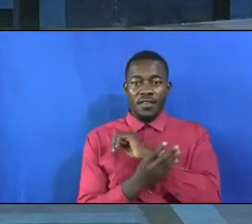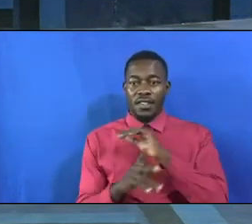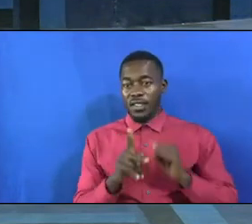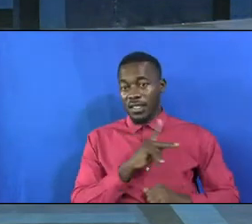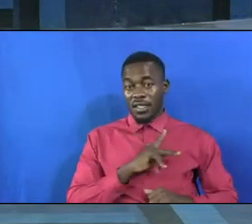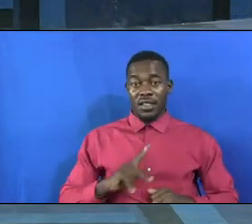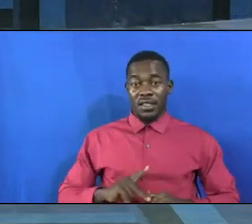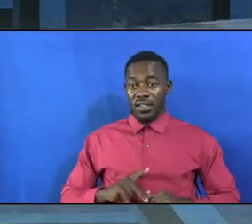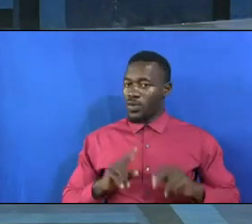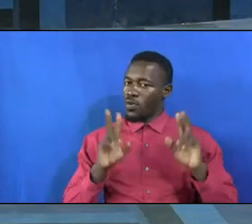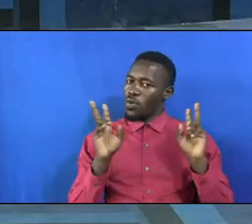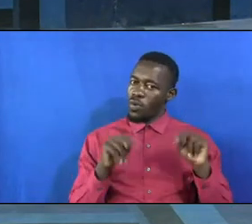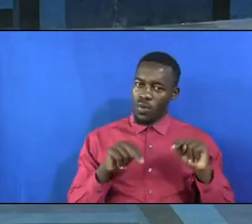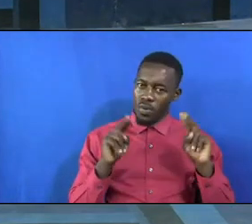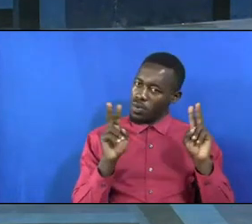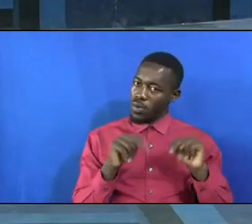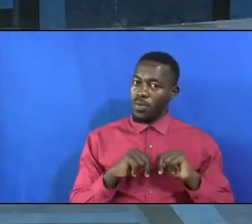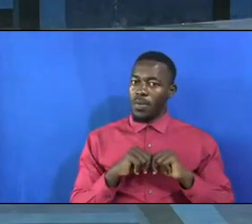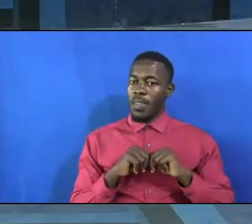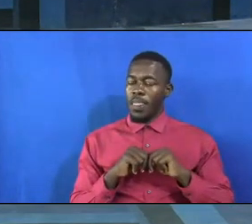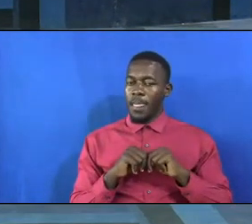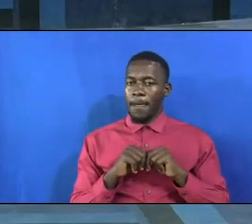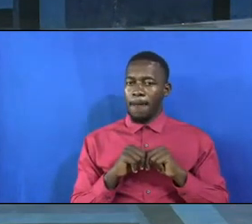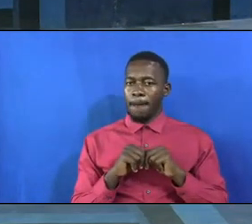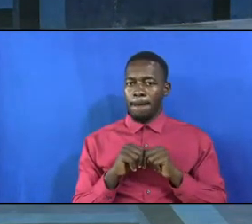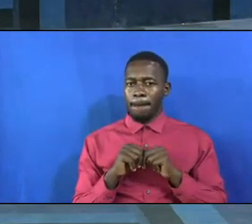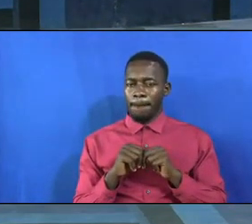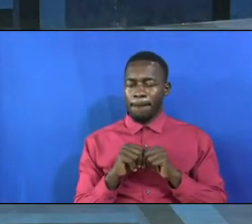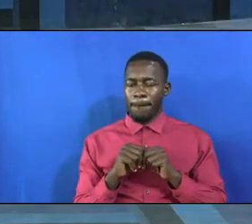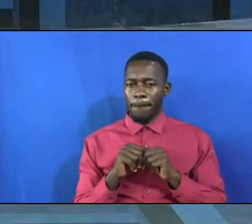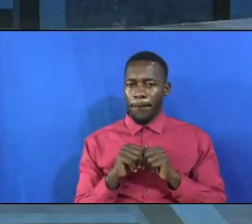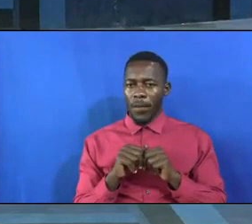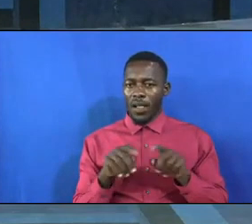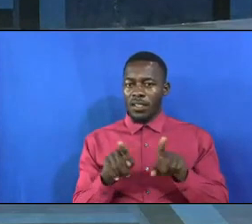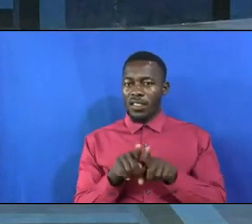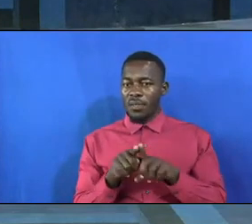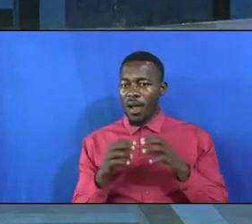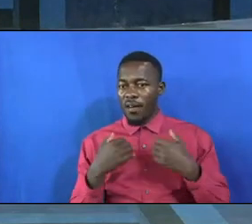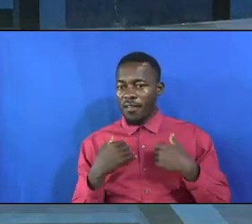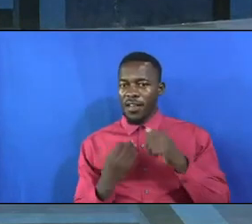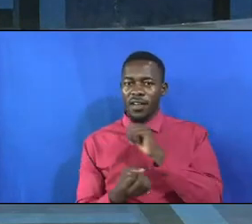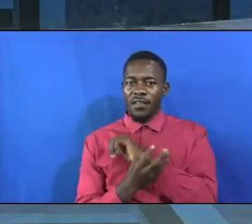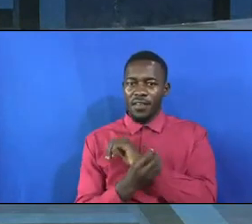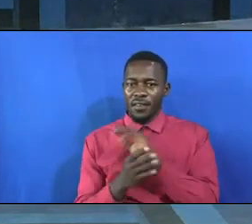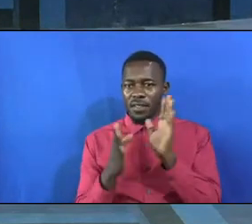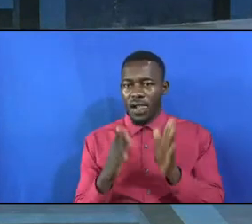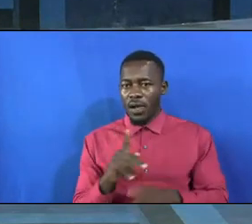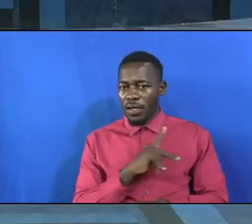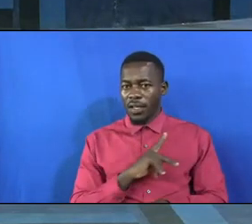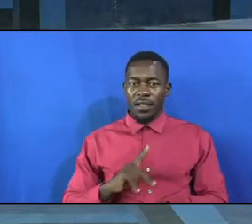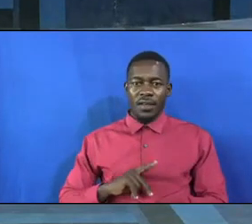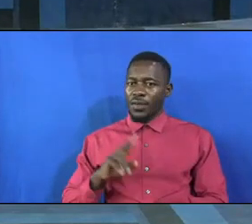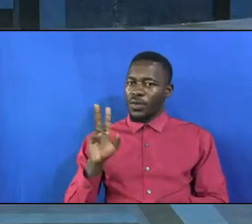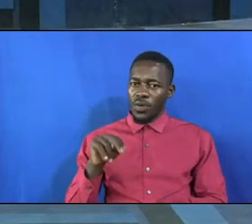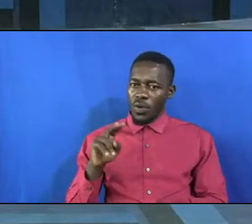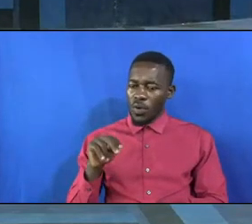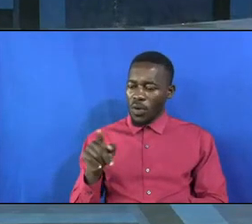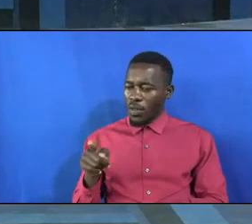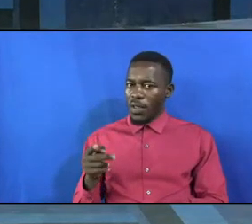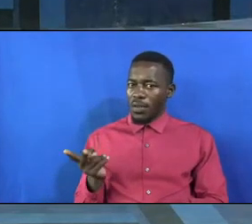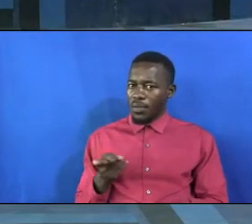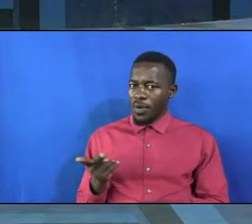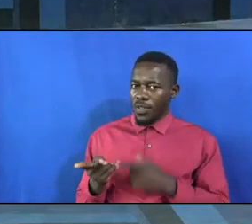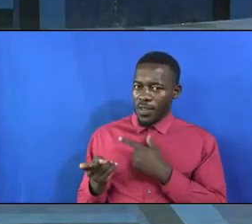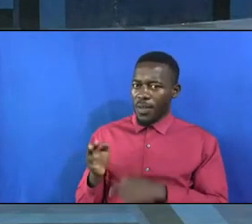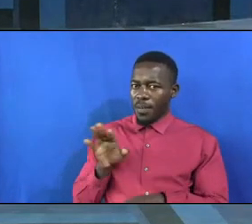No. They were actually, they were neither even the advisors of the king. Wow, ni wakutekeleza, eh? They